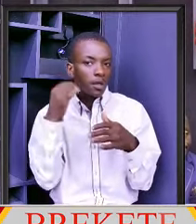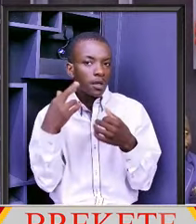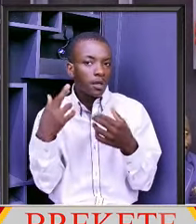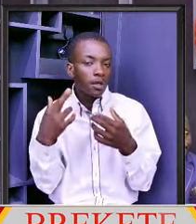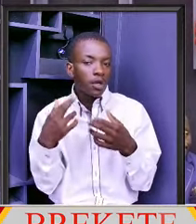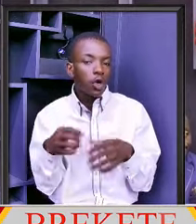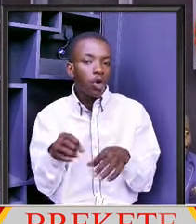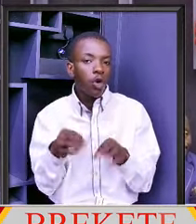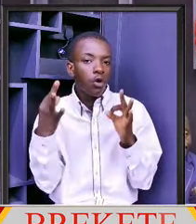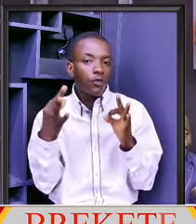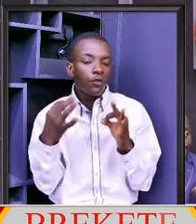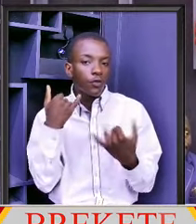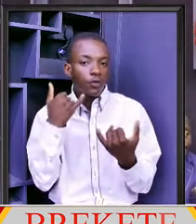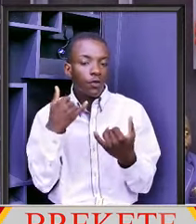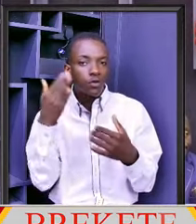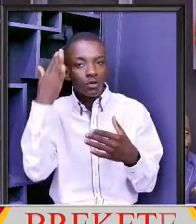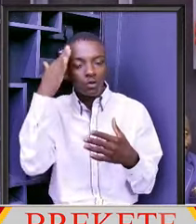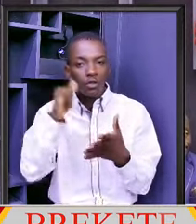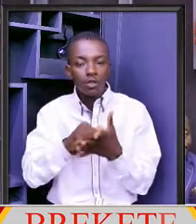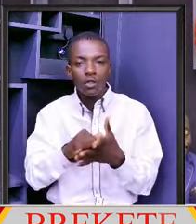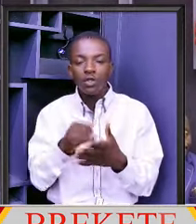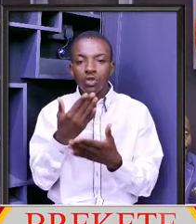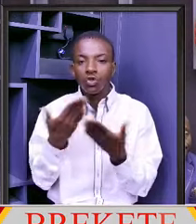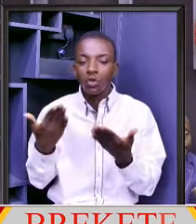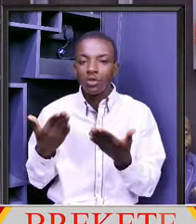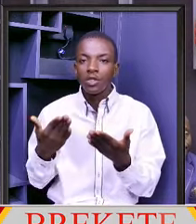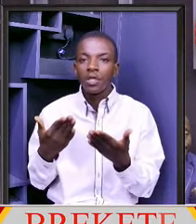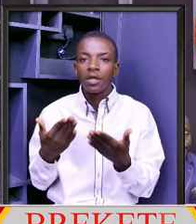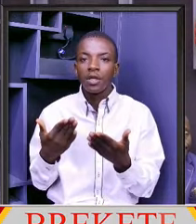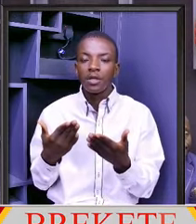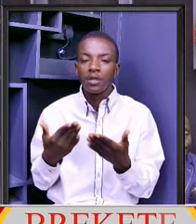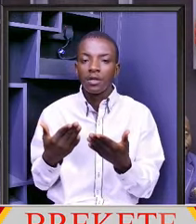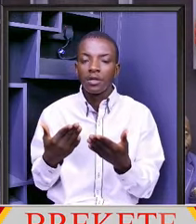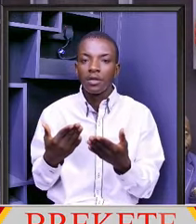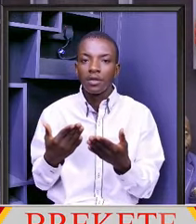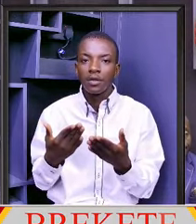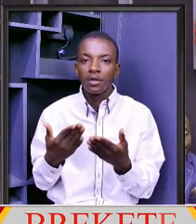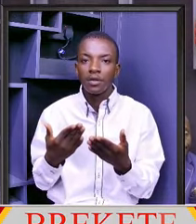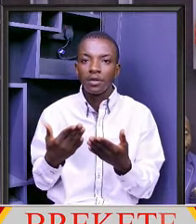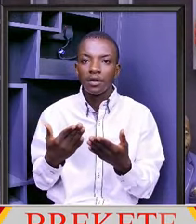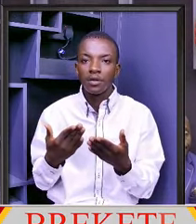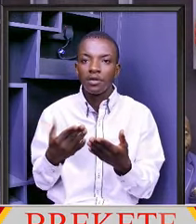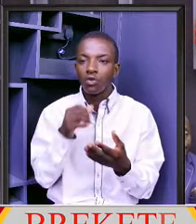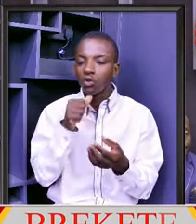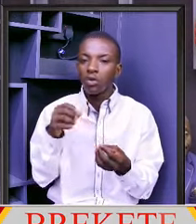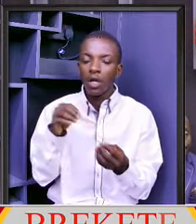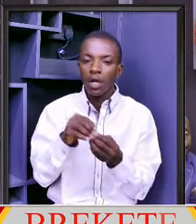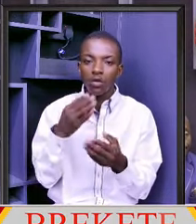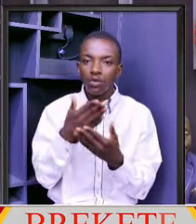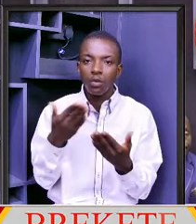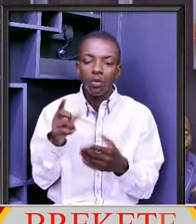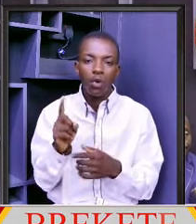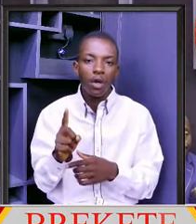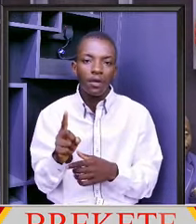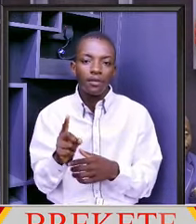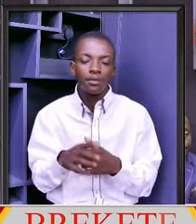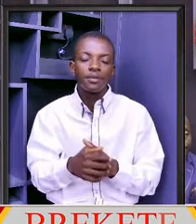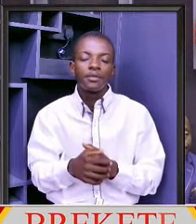And then they come off the phone. We go no say something they, something no add up somewhere. Yes,